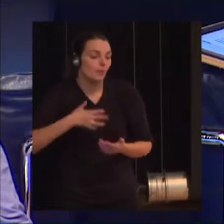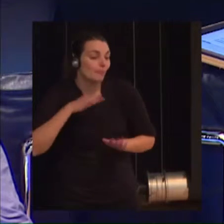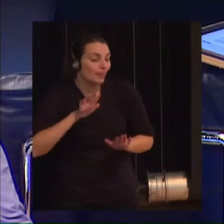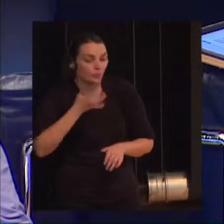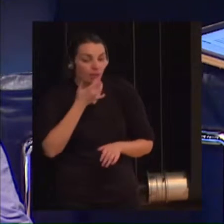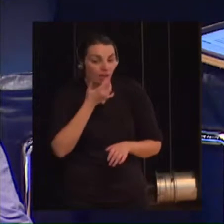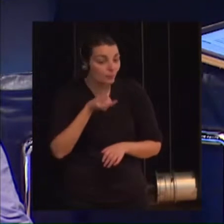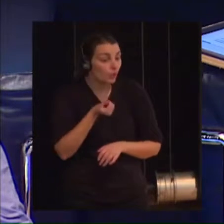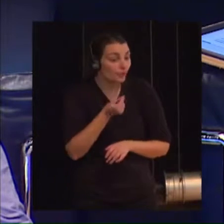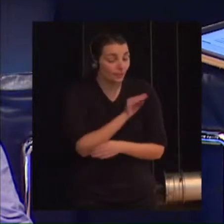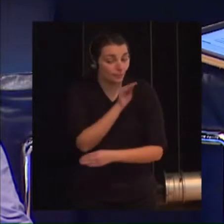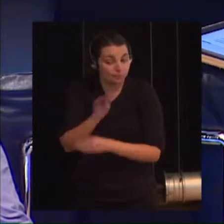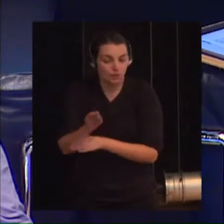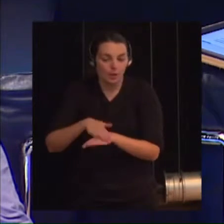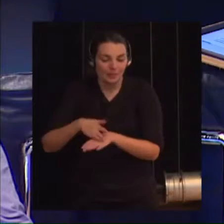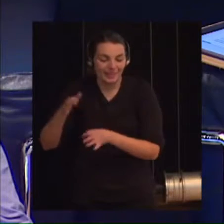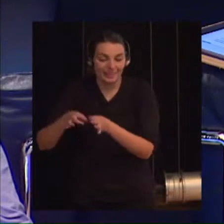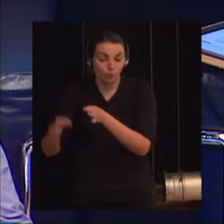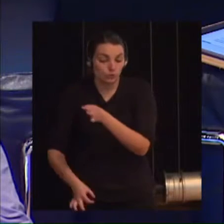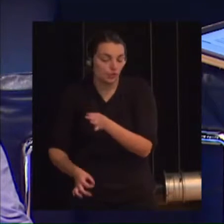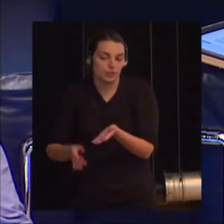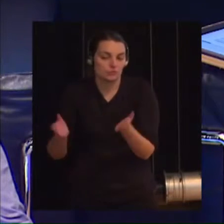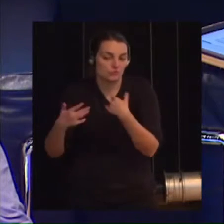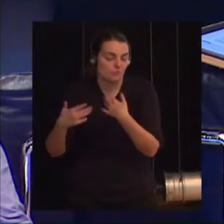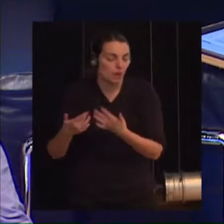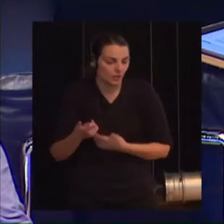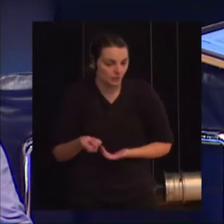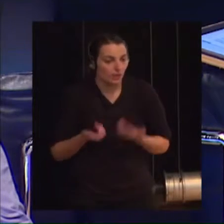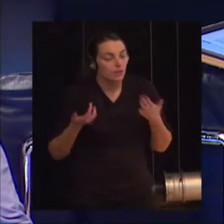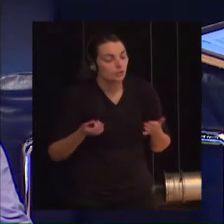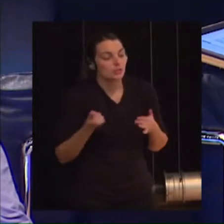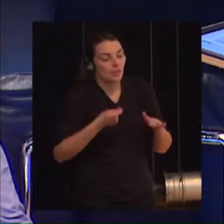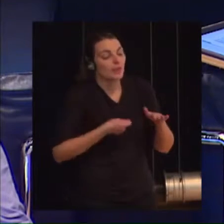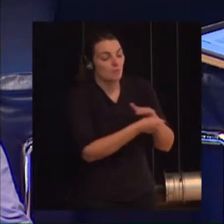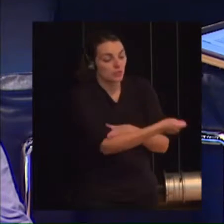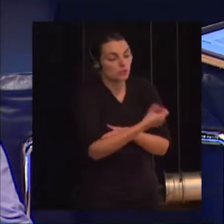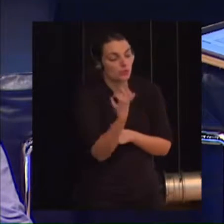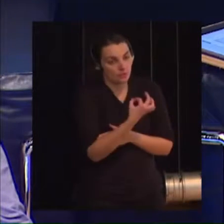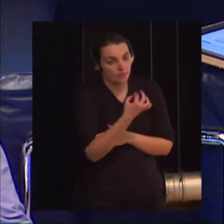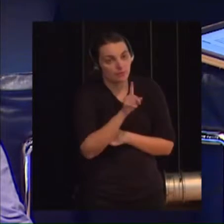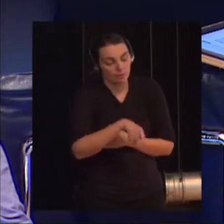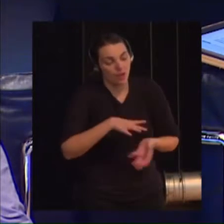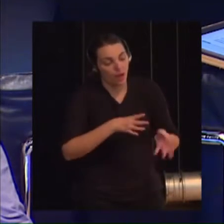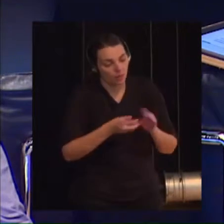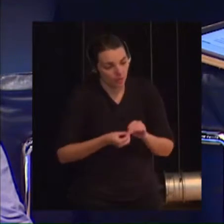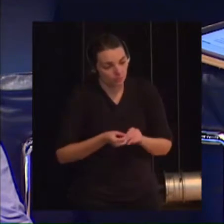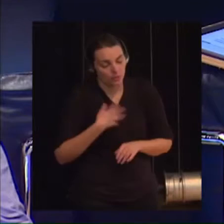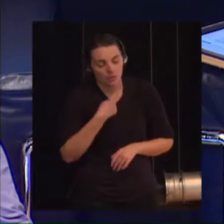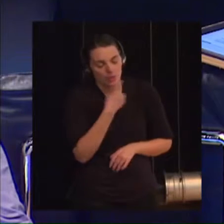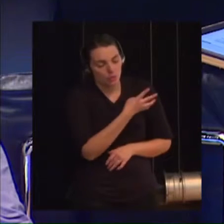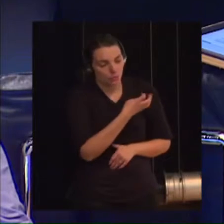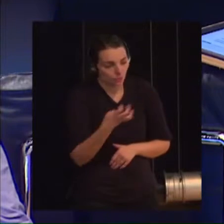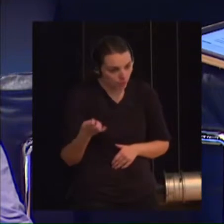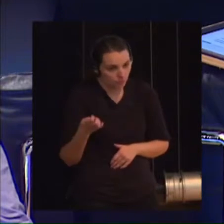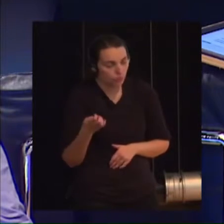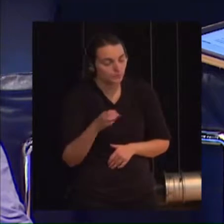on media and is something around $400 million out of $138 billion, out of which